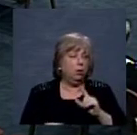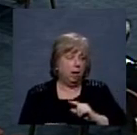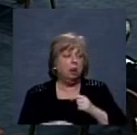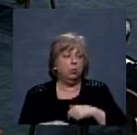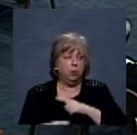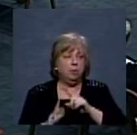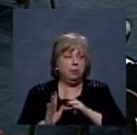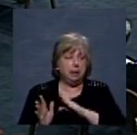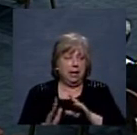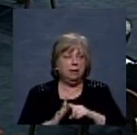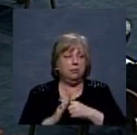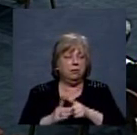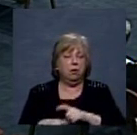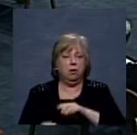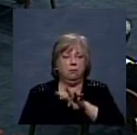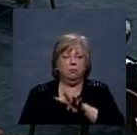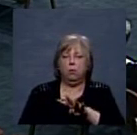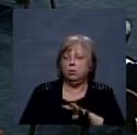at 4.